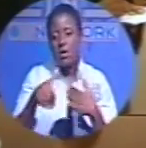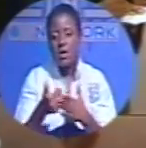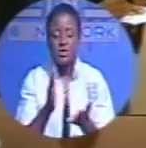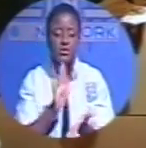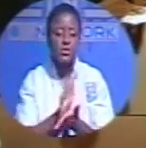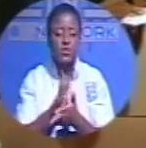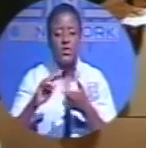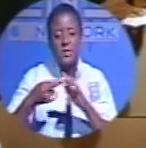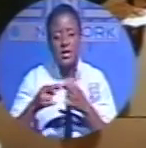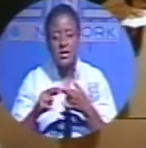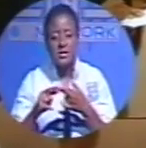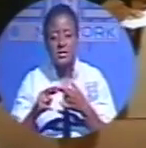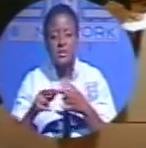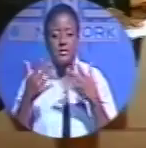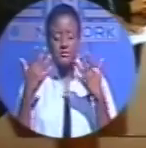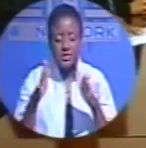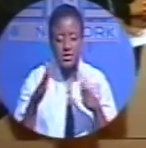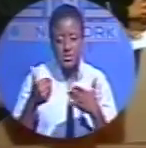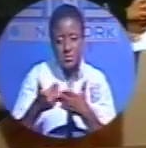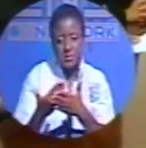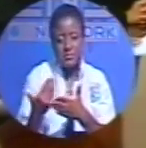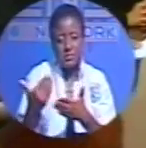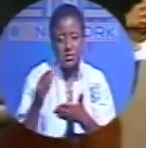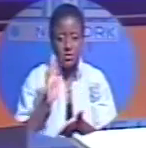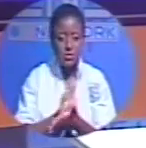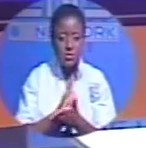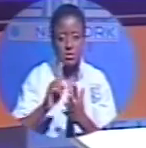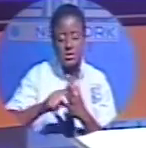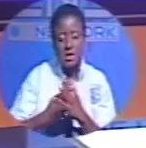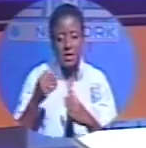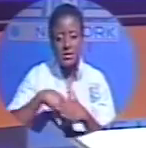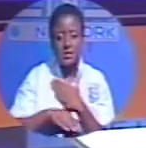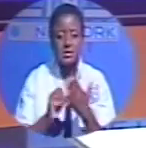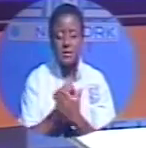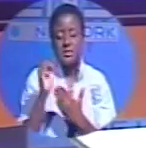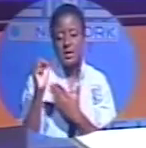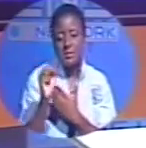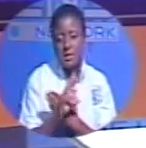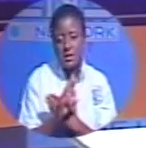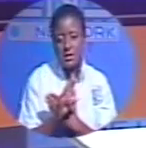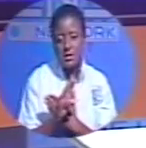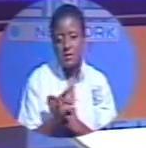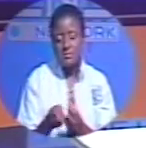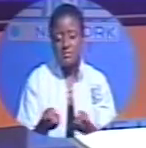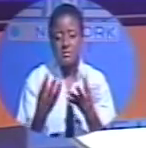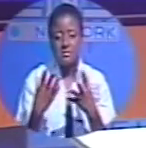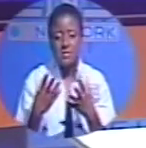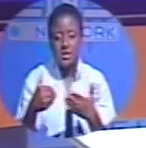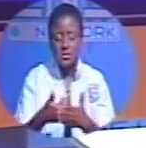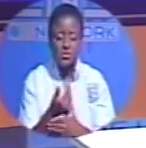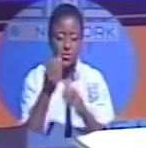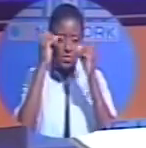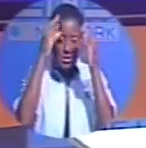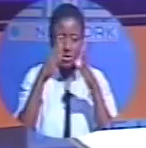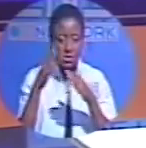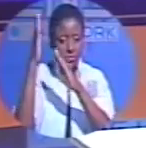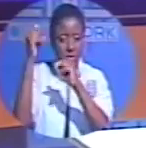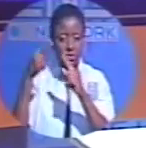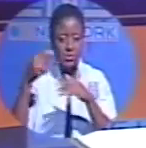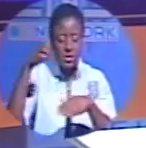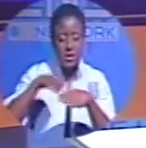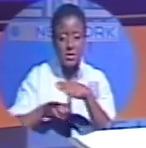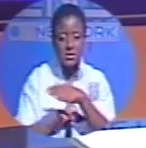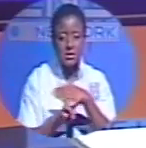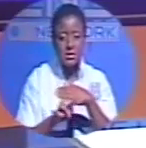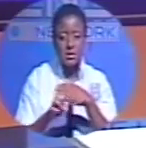in time before the first school bell rings in September. Dozens of new teachers are expected to enter the public school system